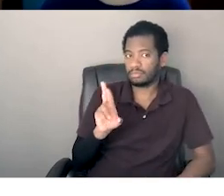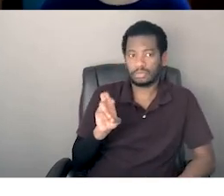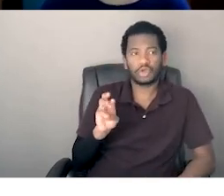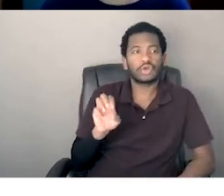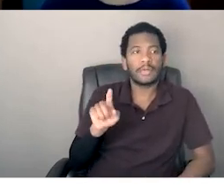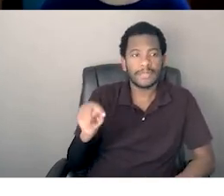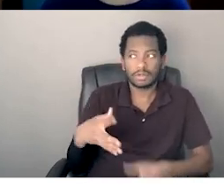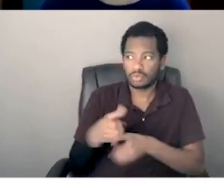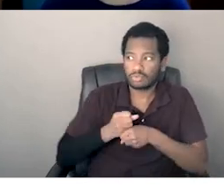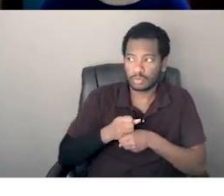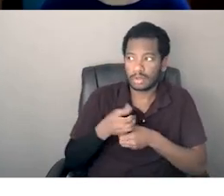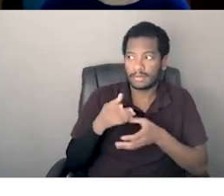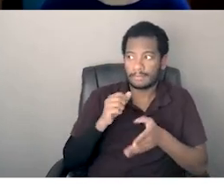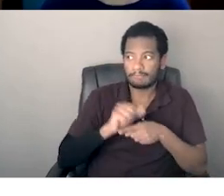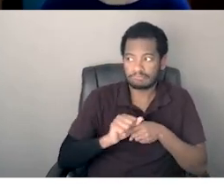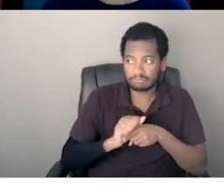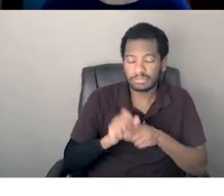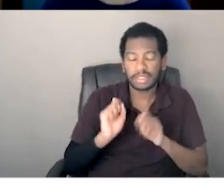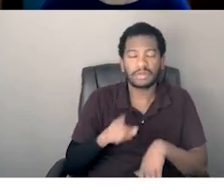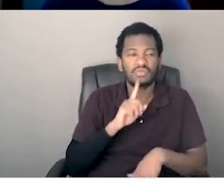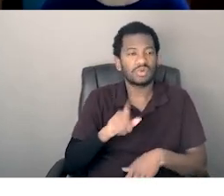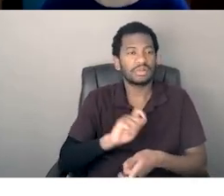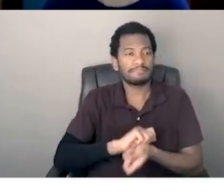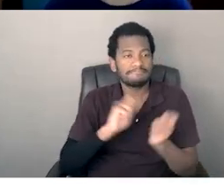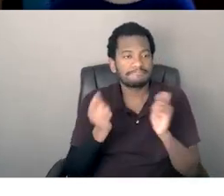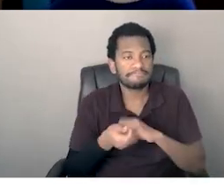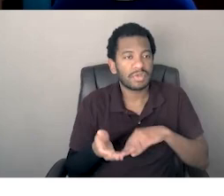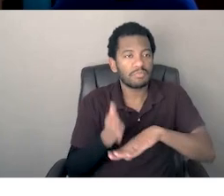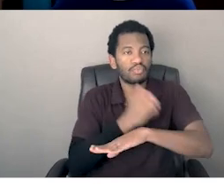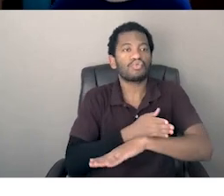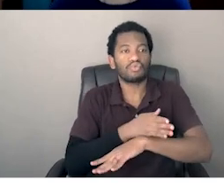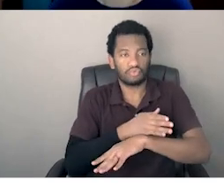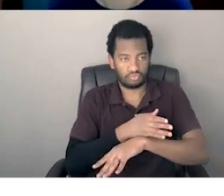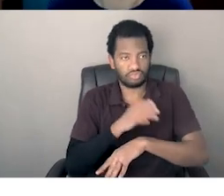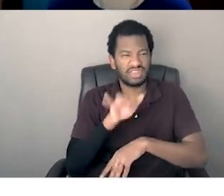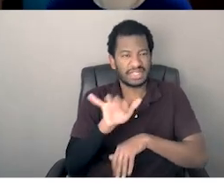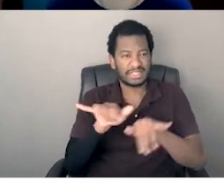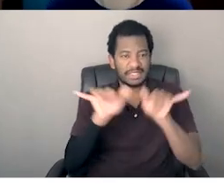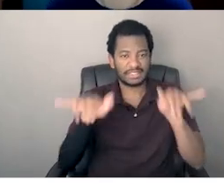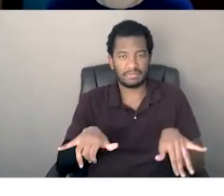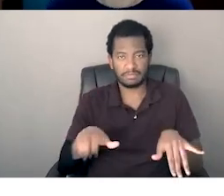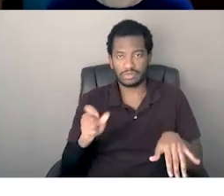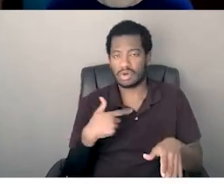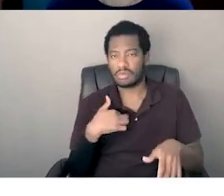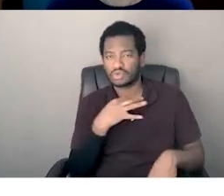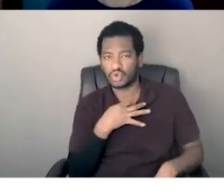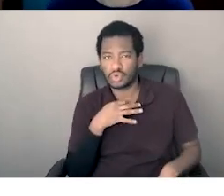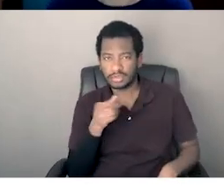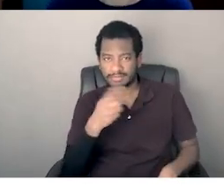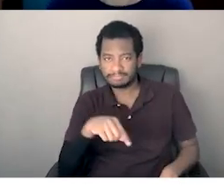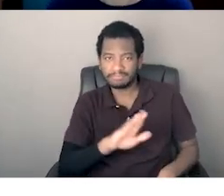systems. And I'd like to get a sense from you all in the room, what you already think about when you think